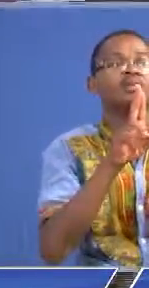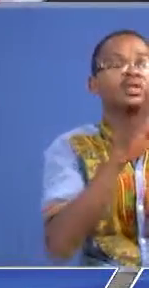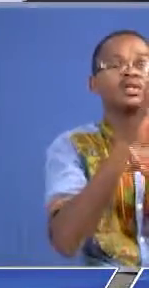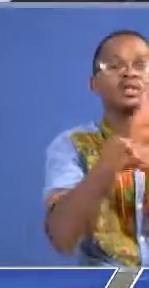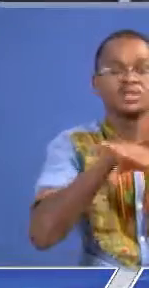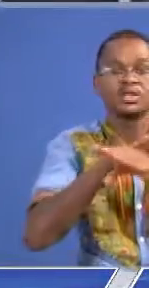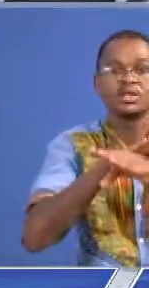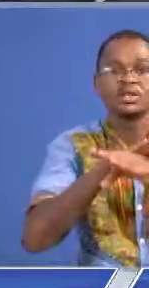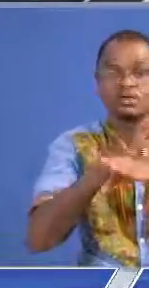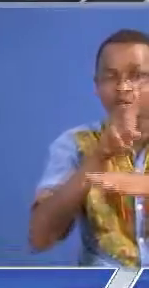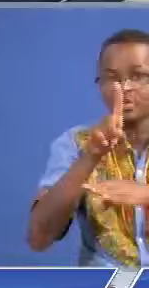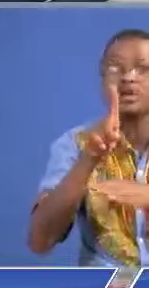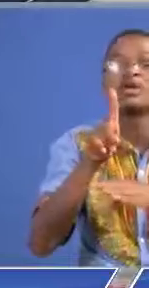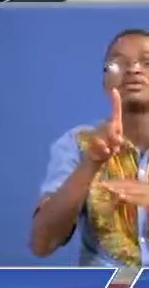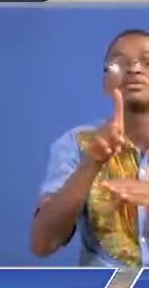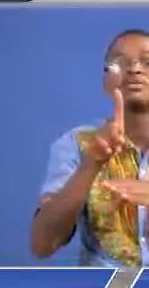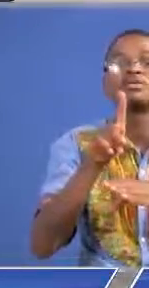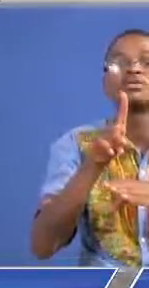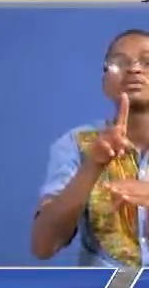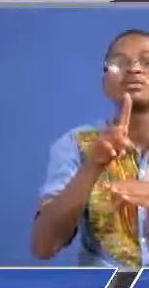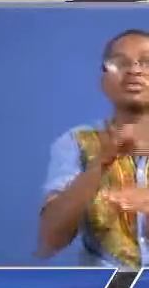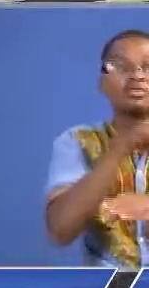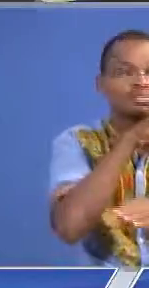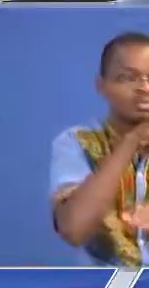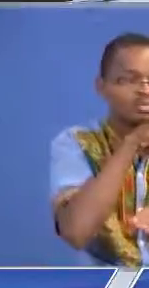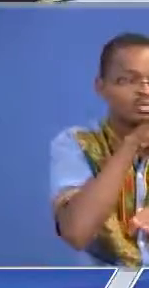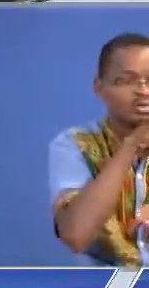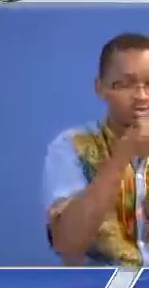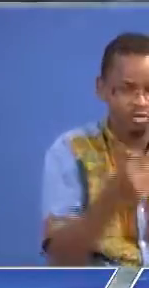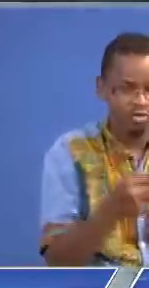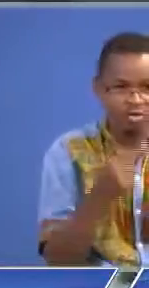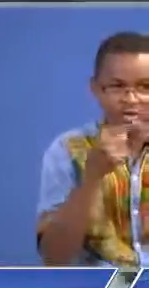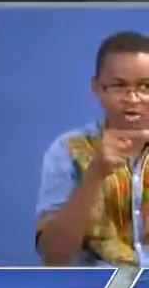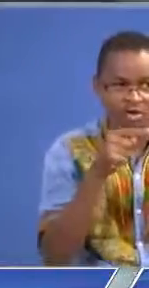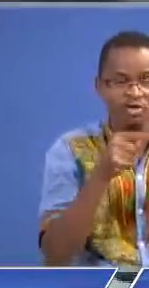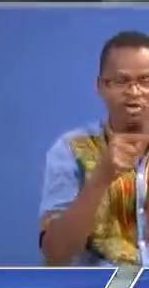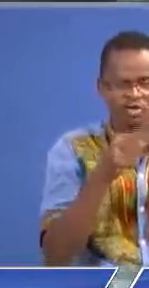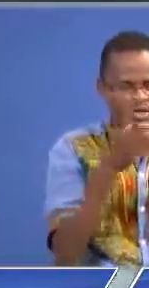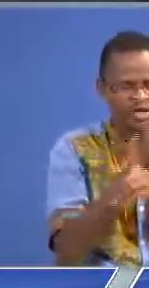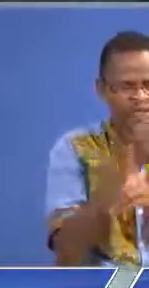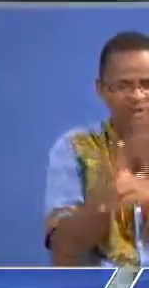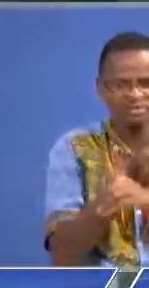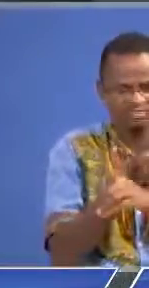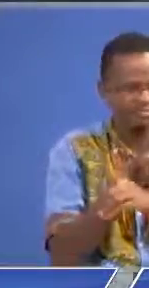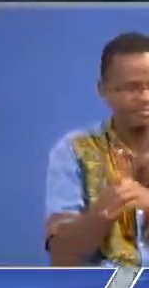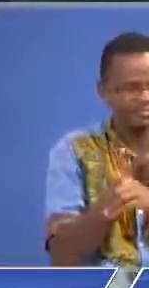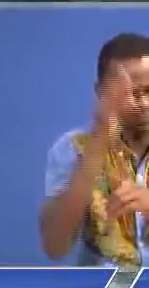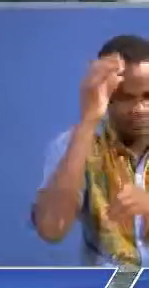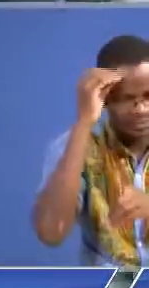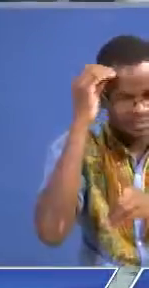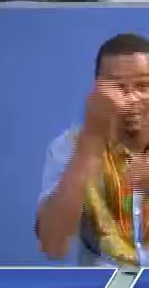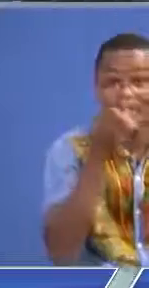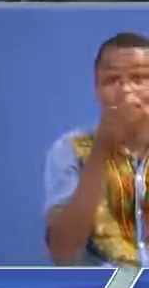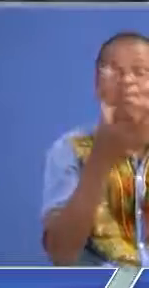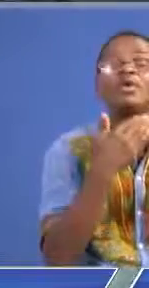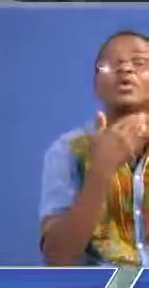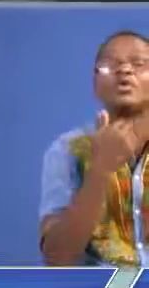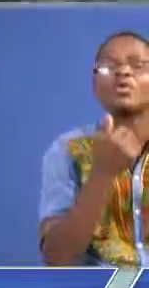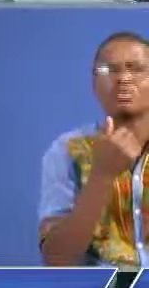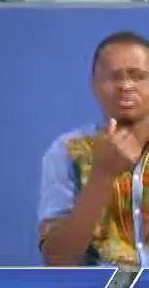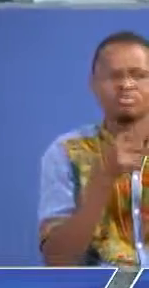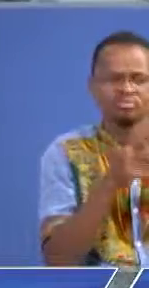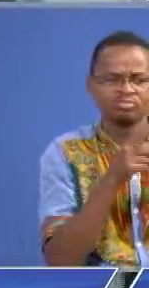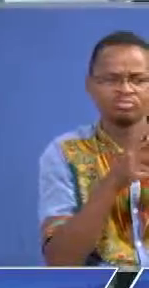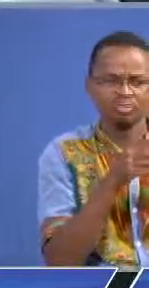secured with his Ugandan counterpart Yoweri Museveni continues to elicit mixed reactions, with many demanding to know the